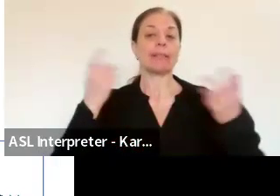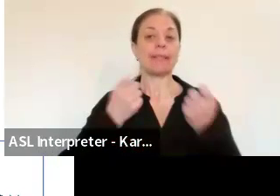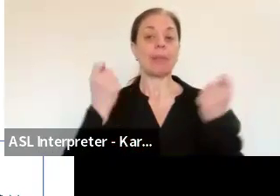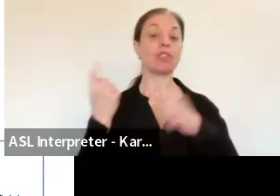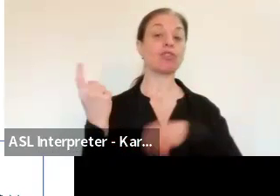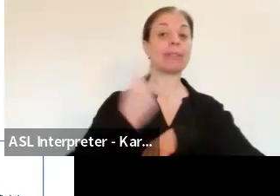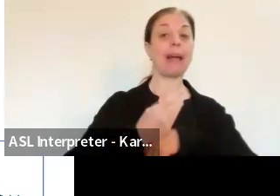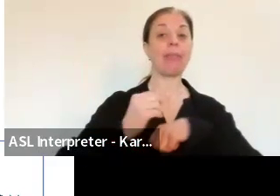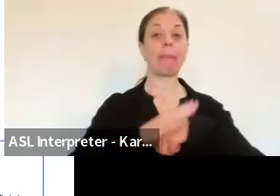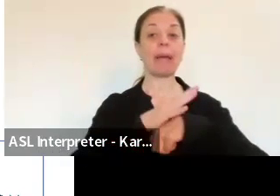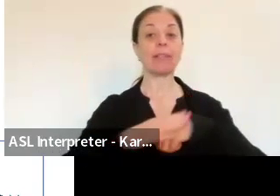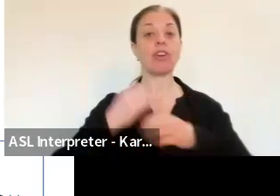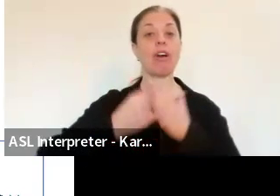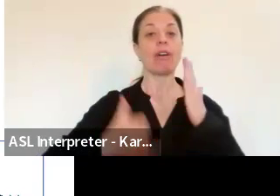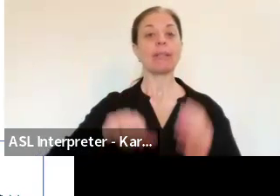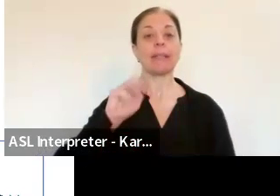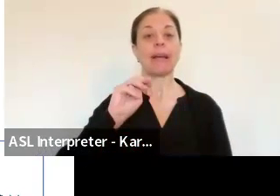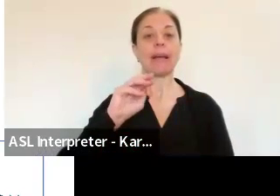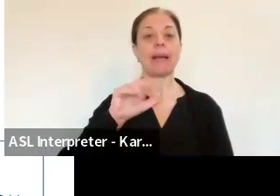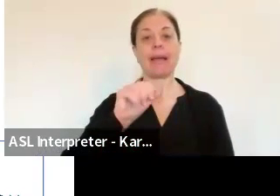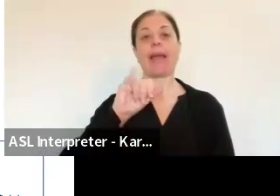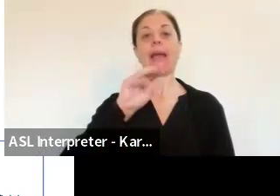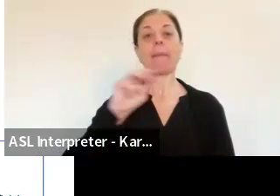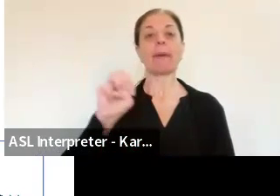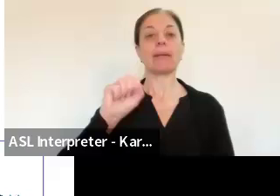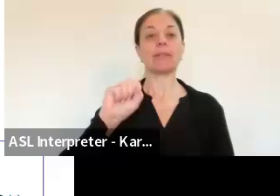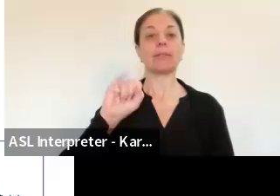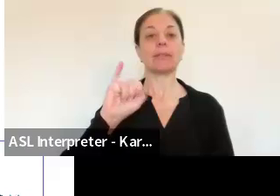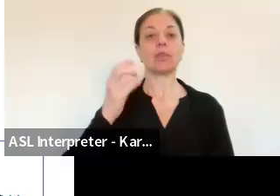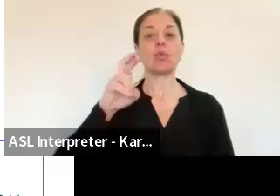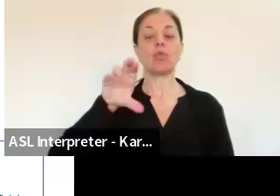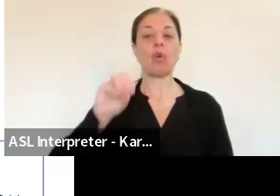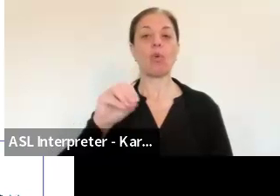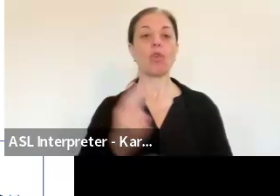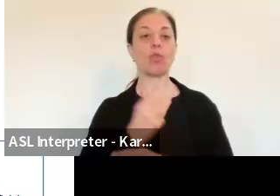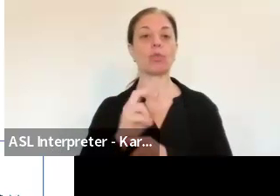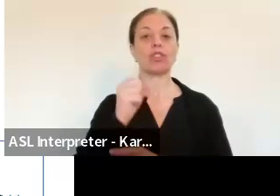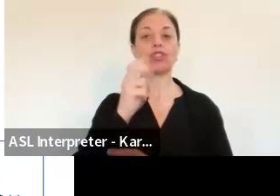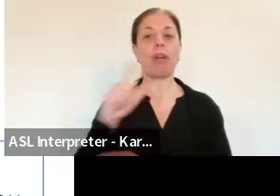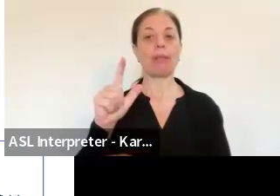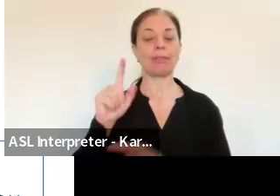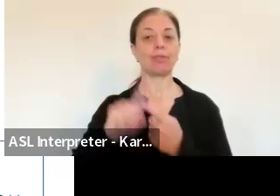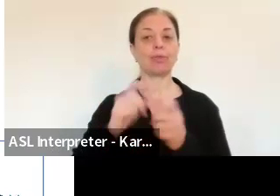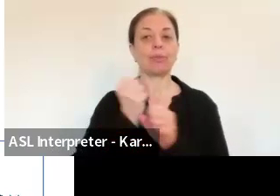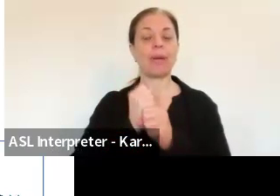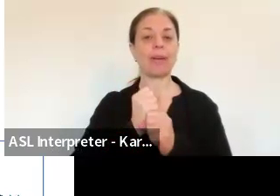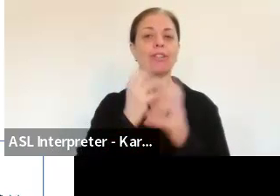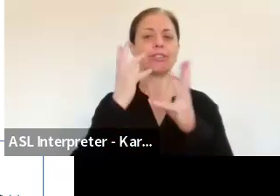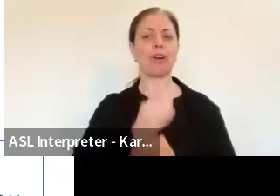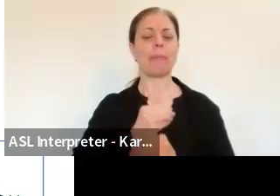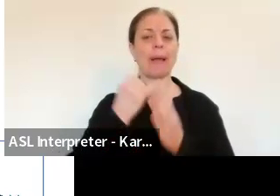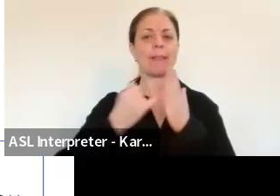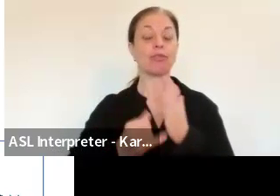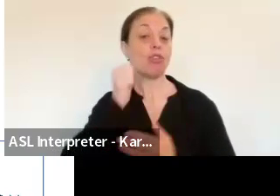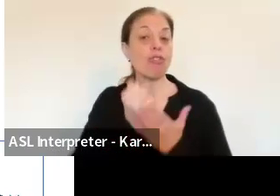day at the beach, artist Amy Sakura uses real shells she's hand-selected to make her charming illustrations. A girl